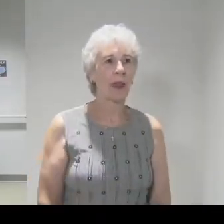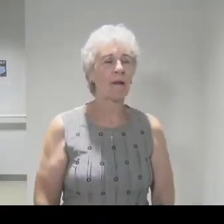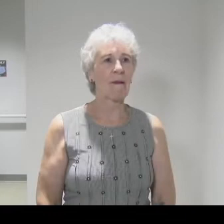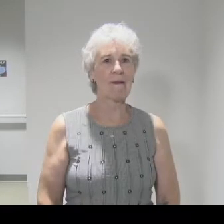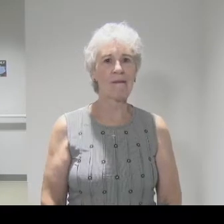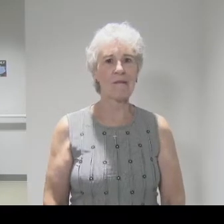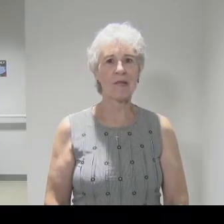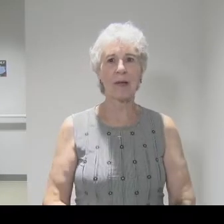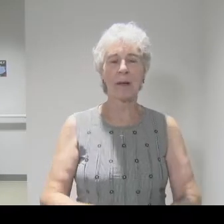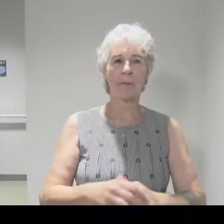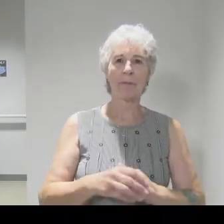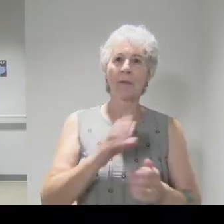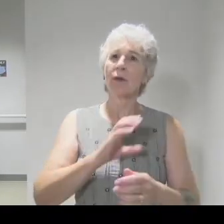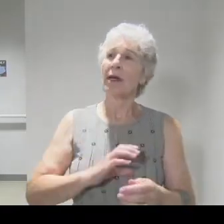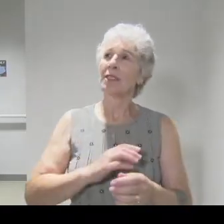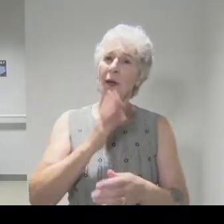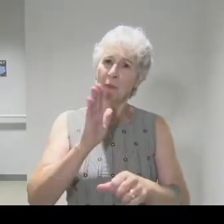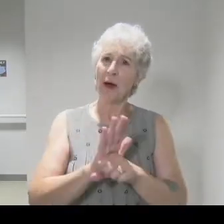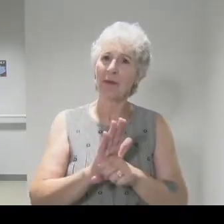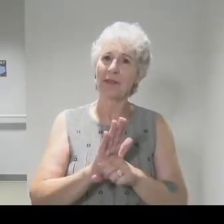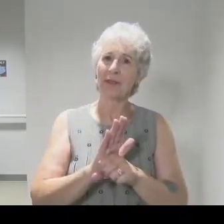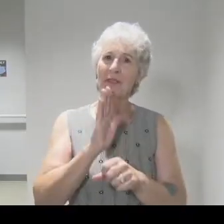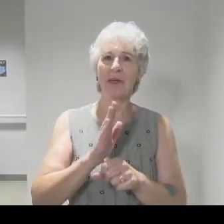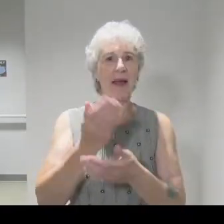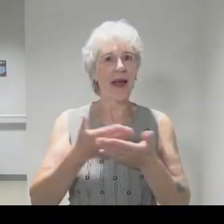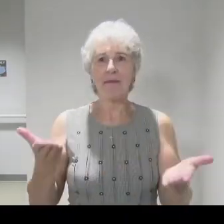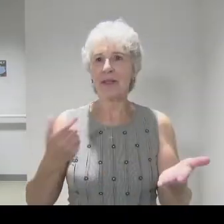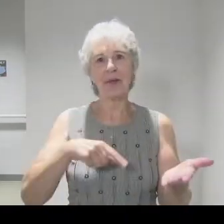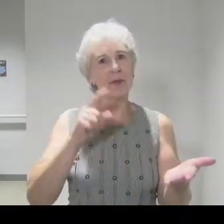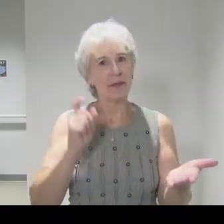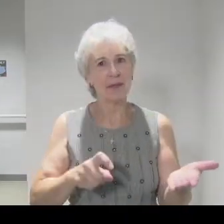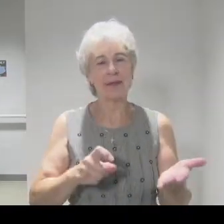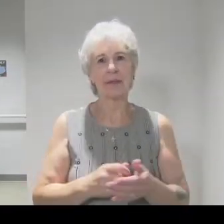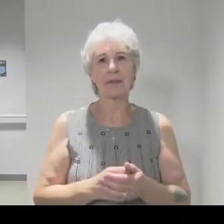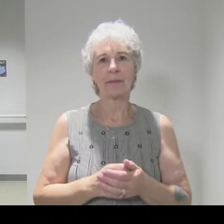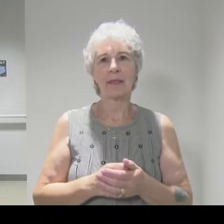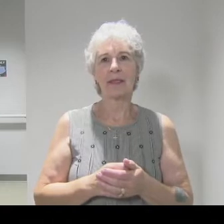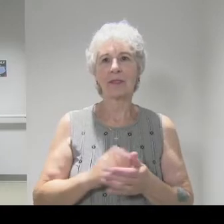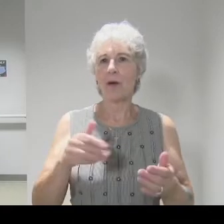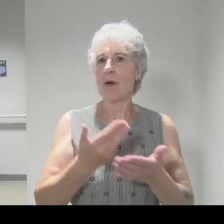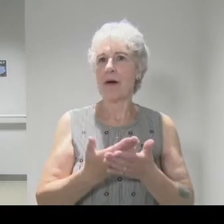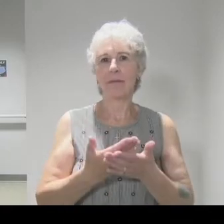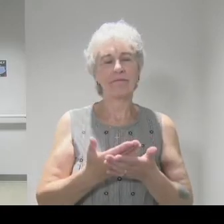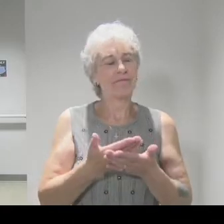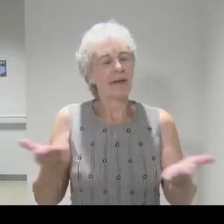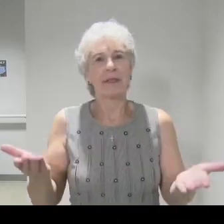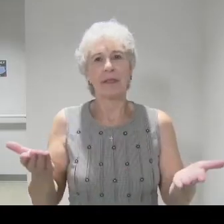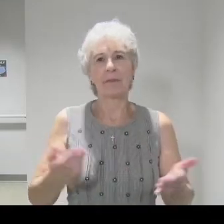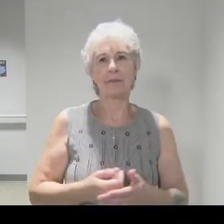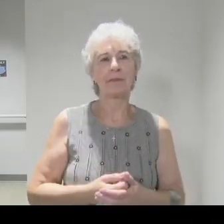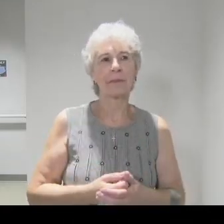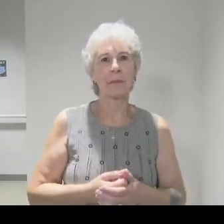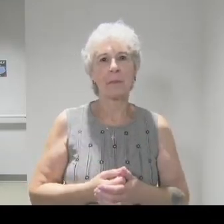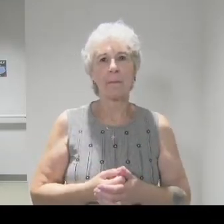Christ promises to be our all in all. He promises to be everything that we need. He's the all-sufficient one. So let's make it a point to